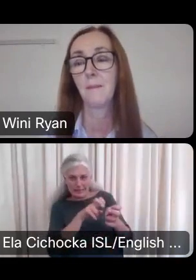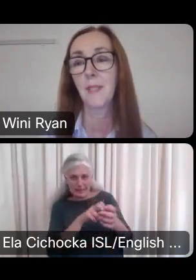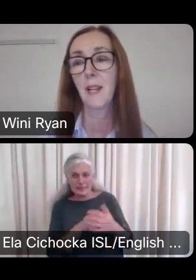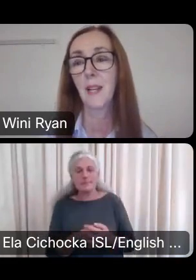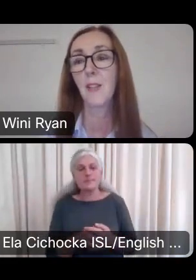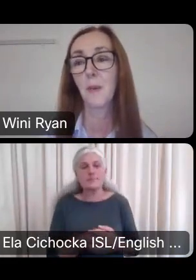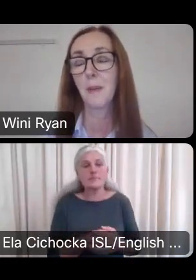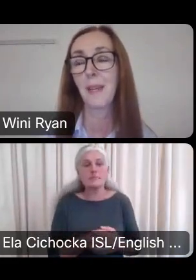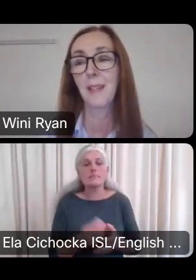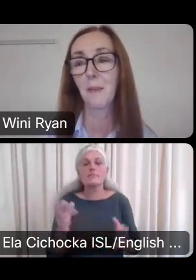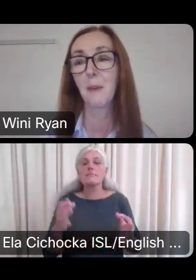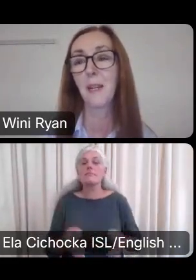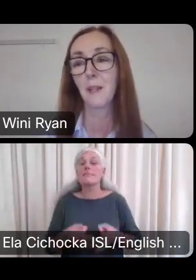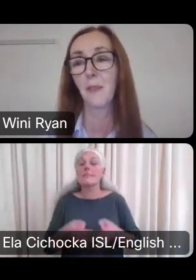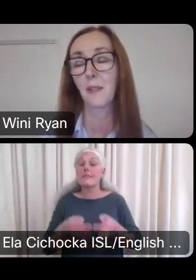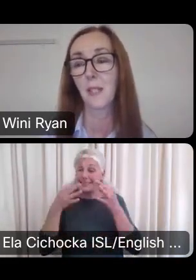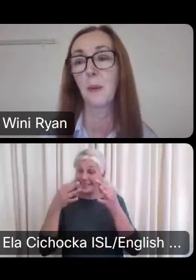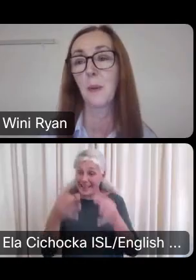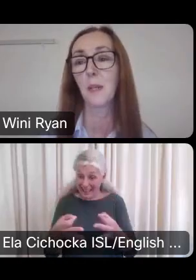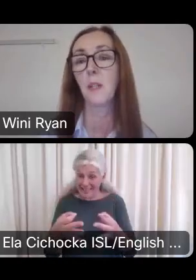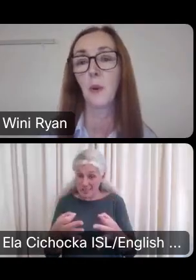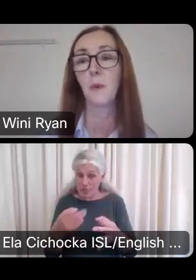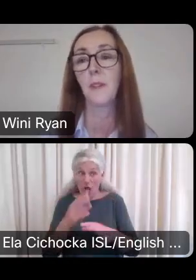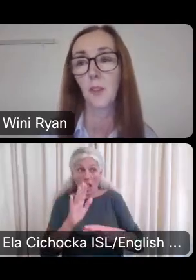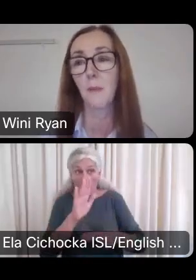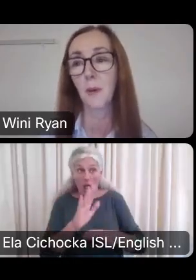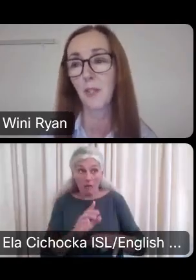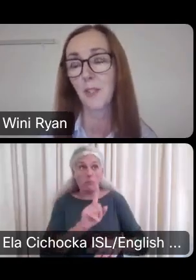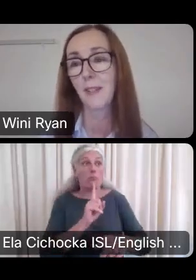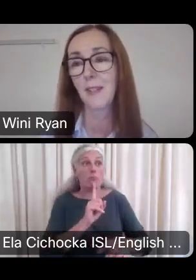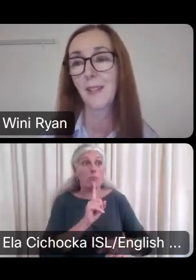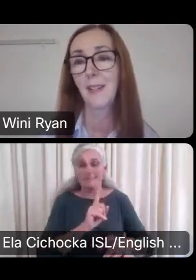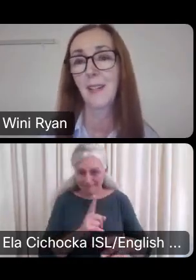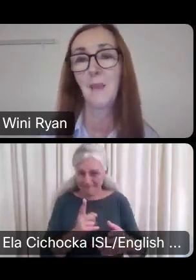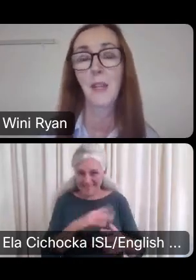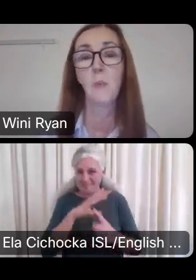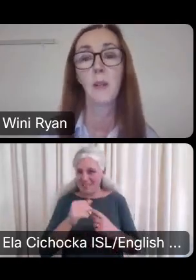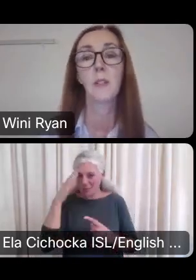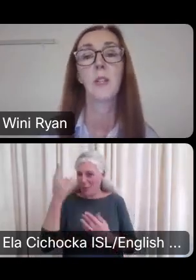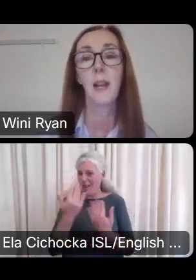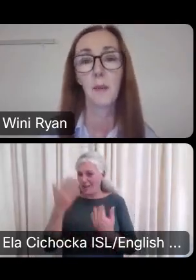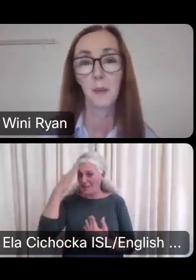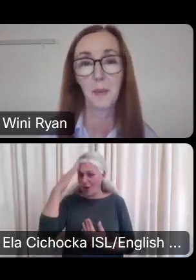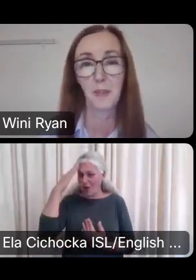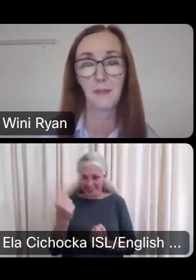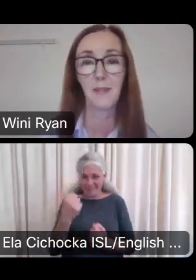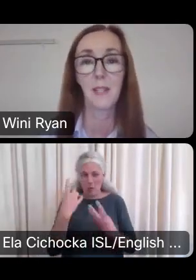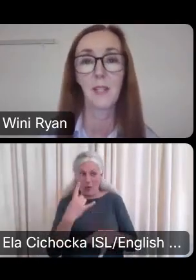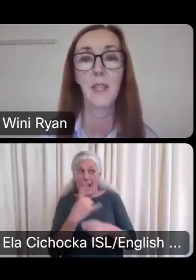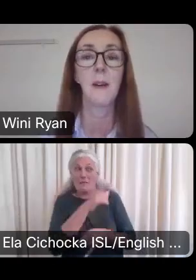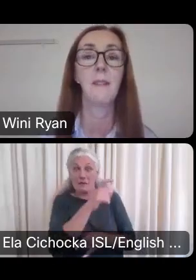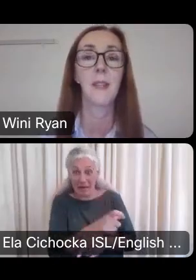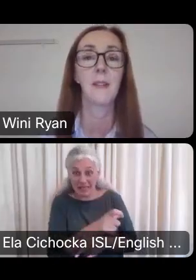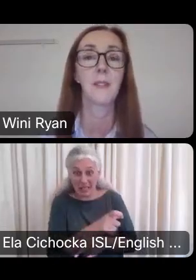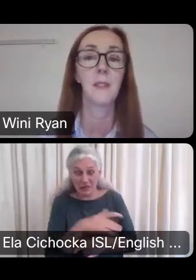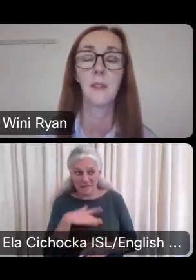Delaying jumping in can be really difficult, especially when you know so much. and you want to help the person and you think